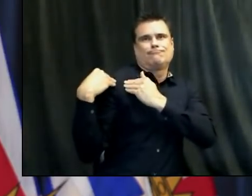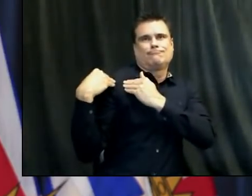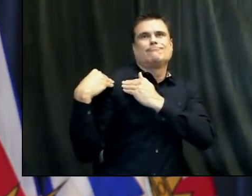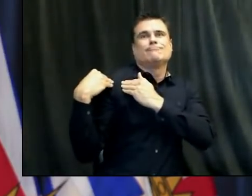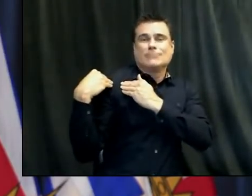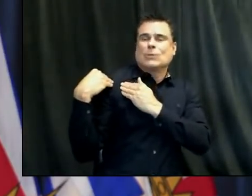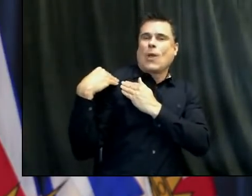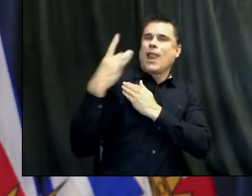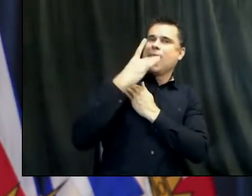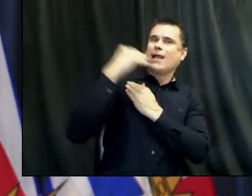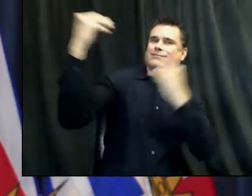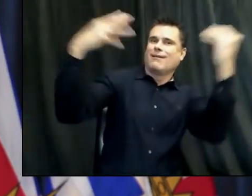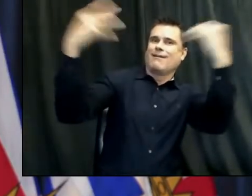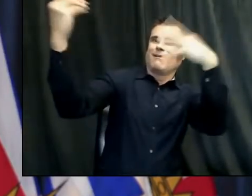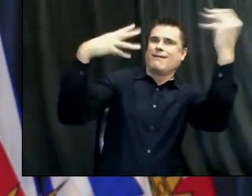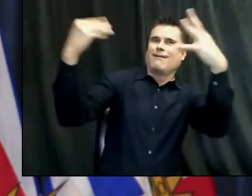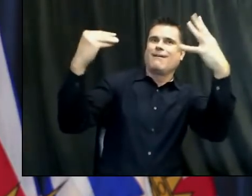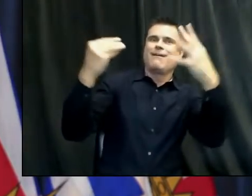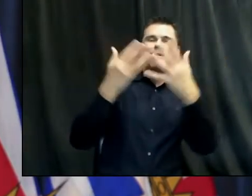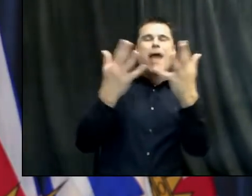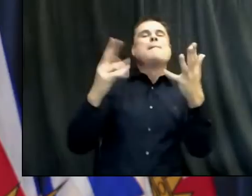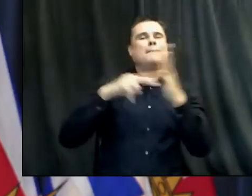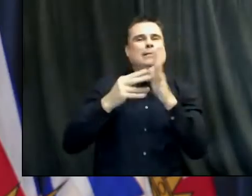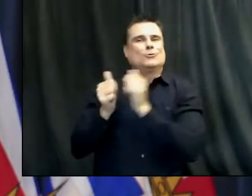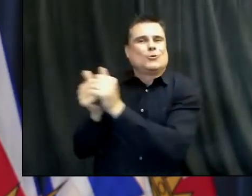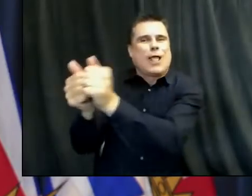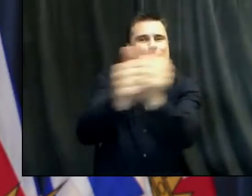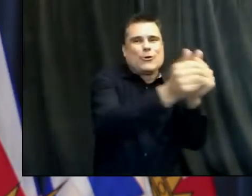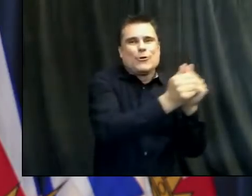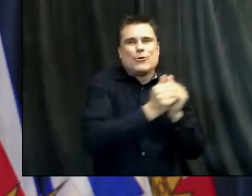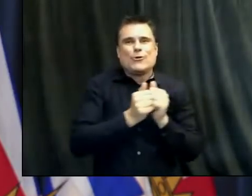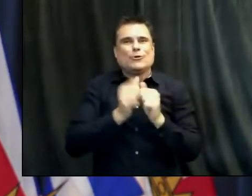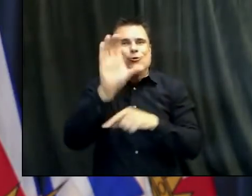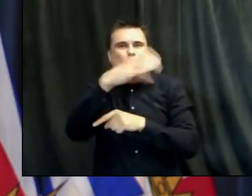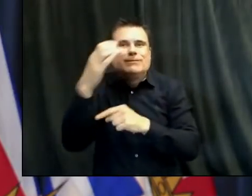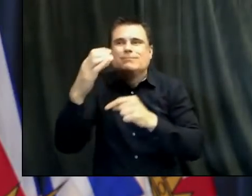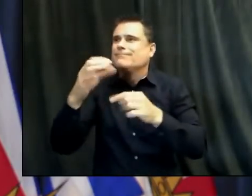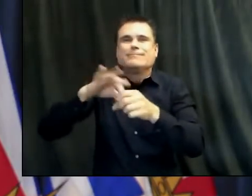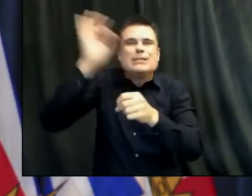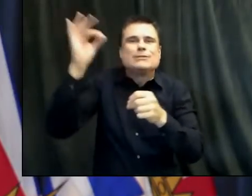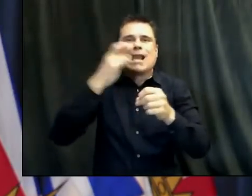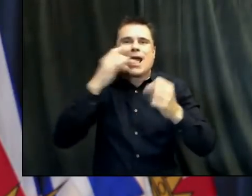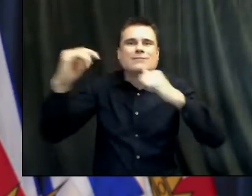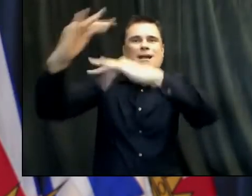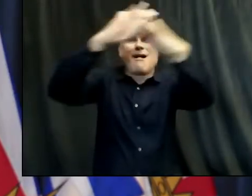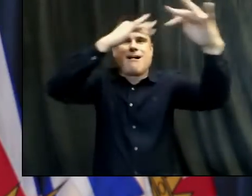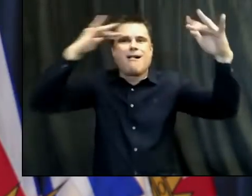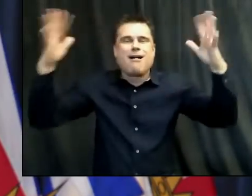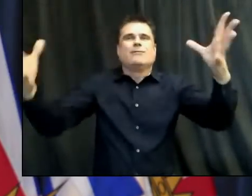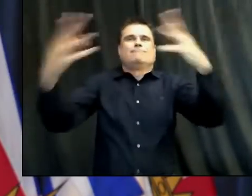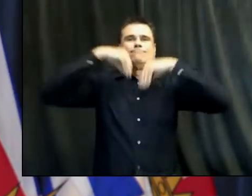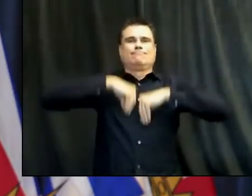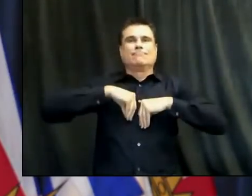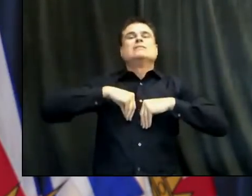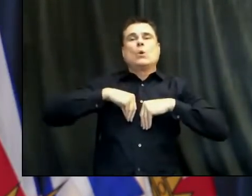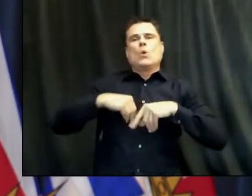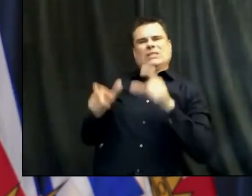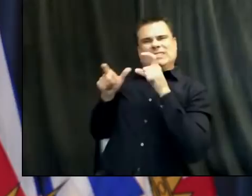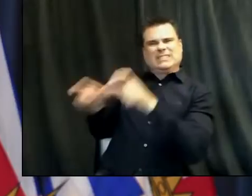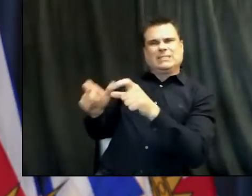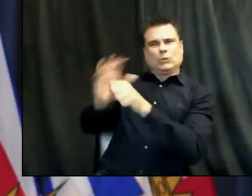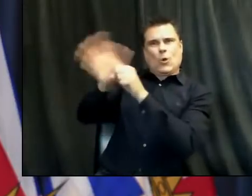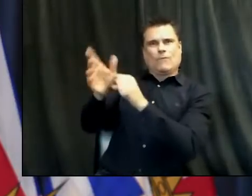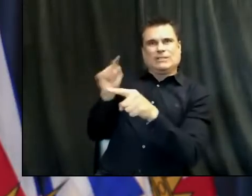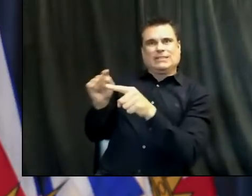most important difference this year, stopping the spread and saving lives of those we love and of those we don't